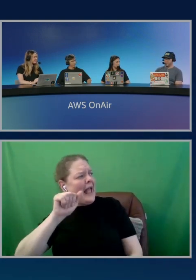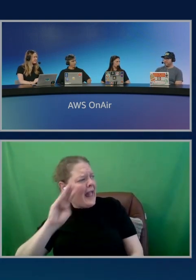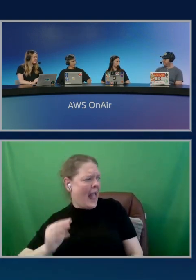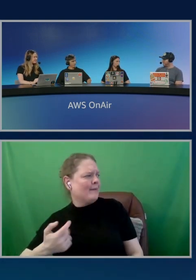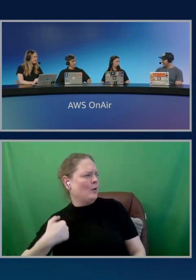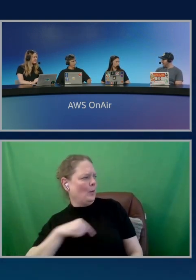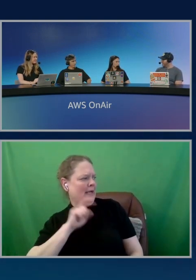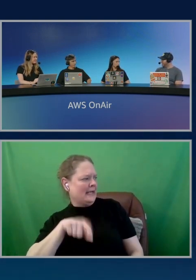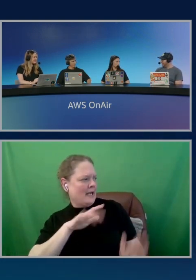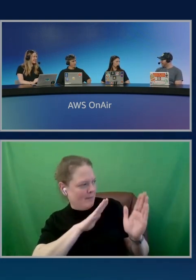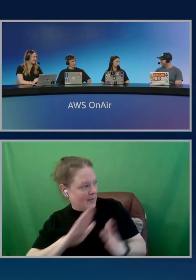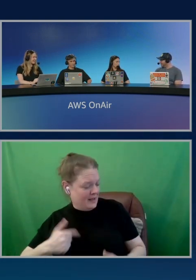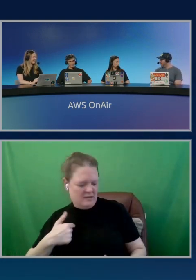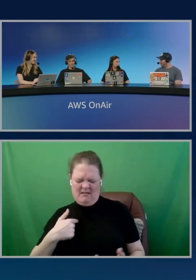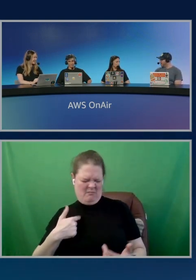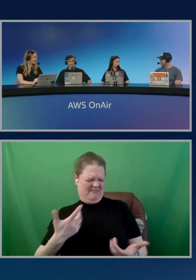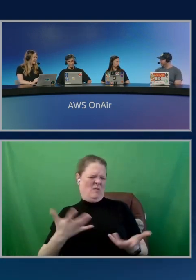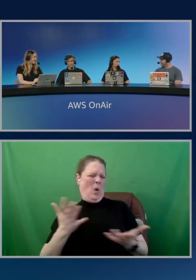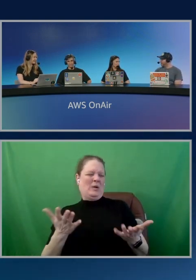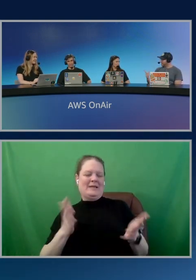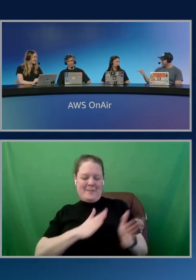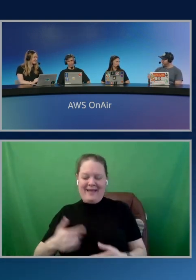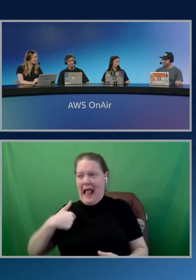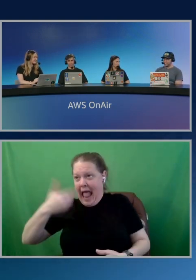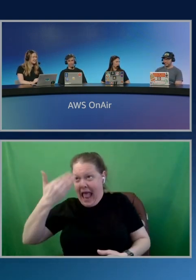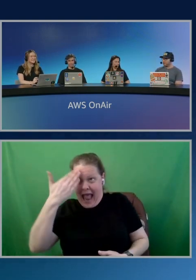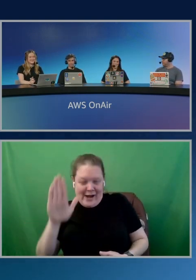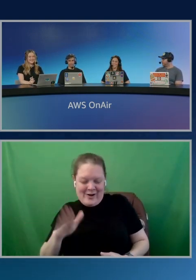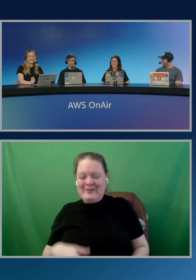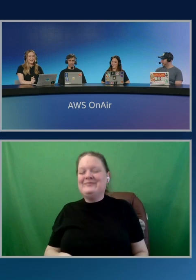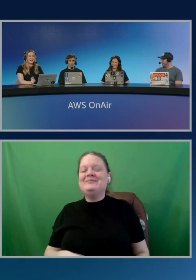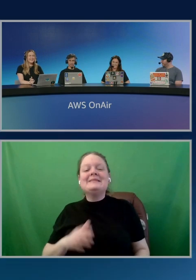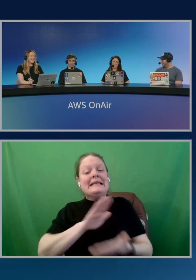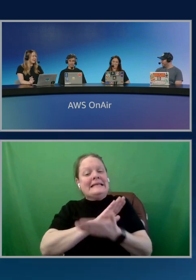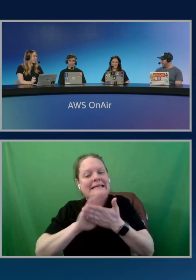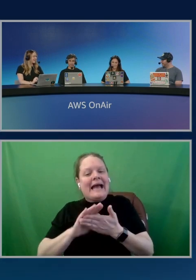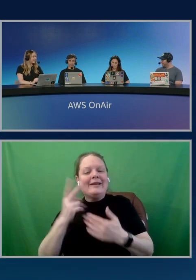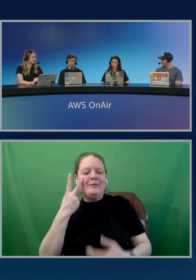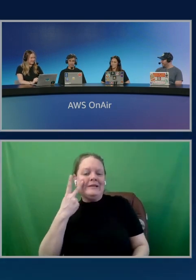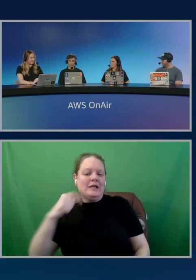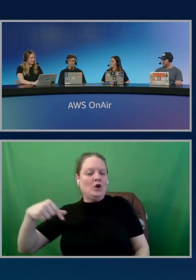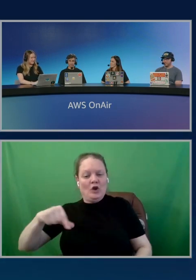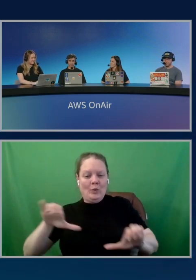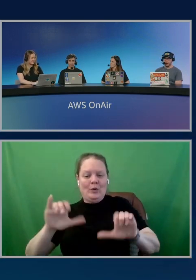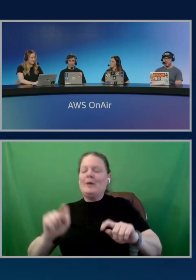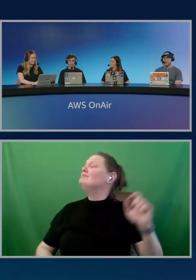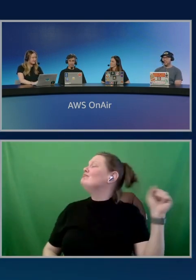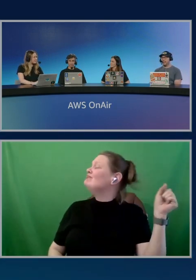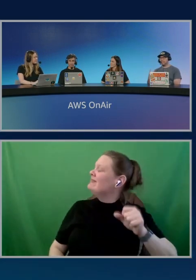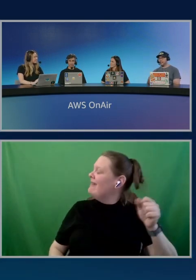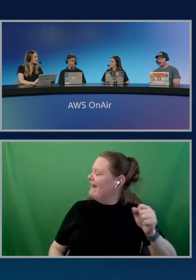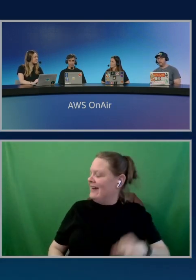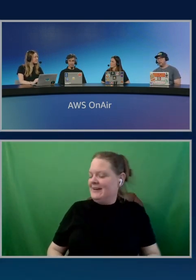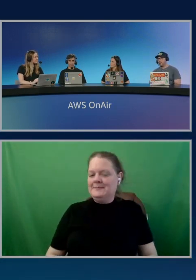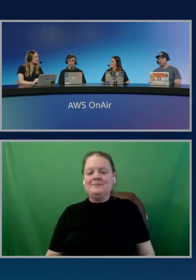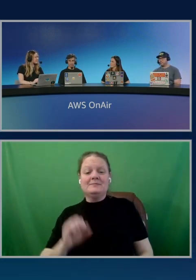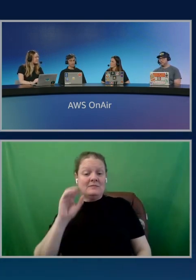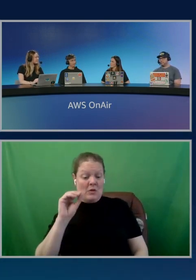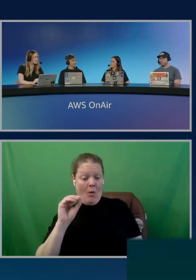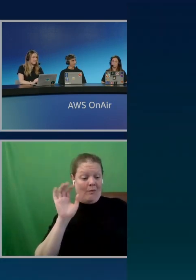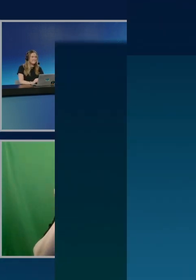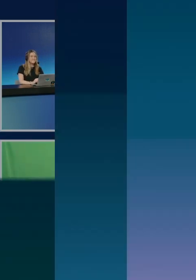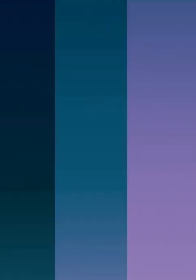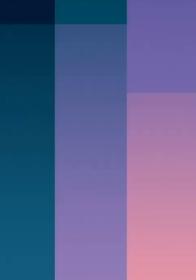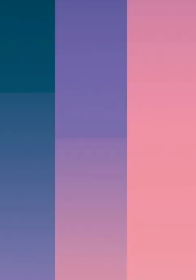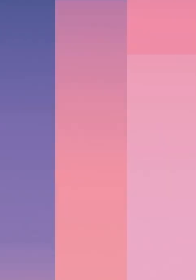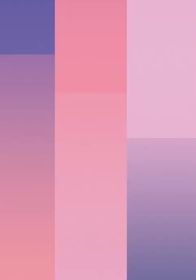like, plan? What's that? I don't know. So it's nice to see Q doing it. Yeah. So that's going to outline all the steps it's